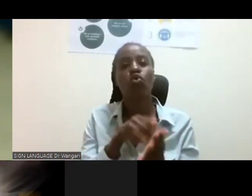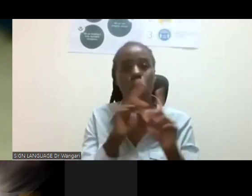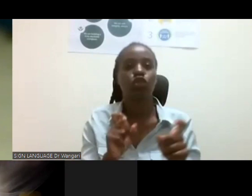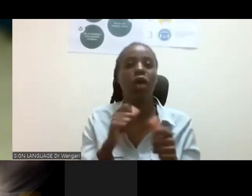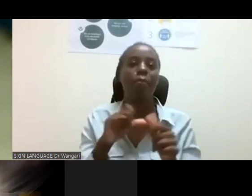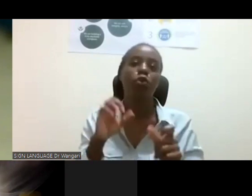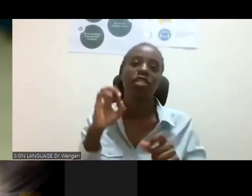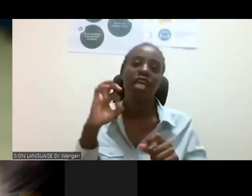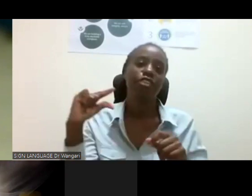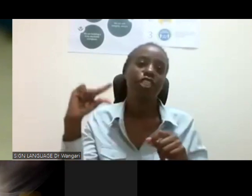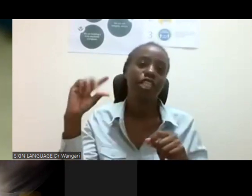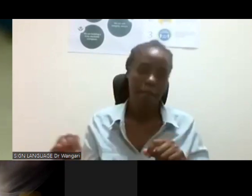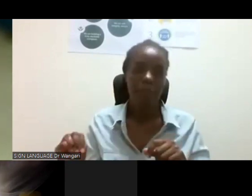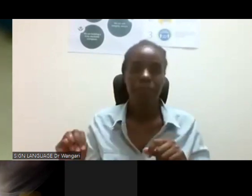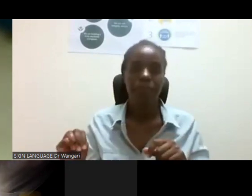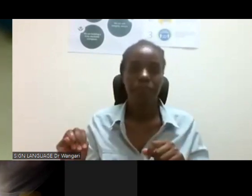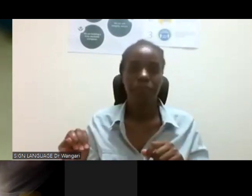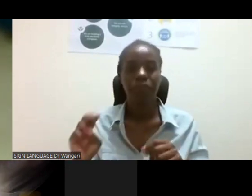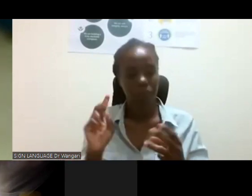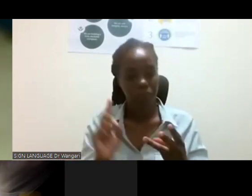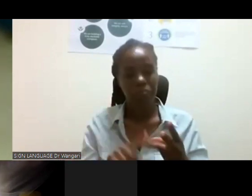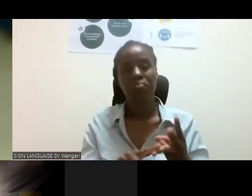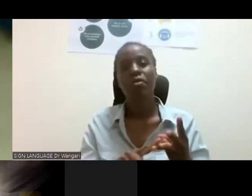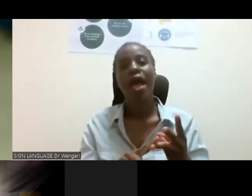Healthcare provider should be trained on